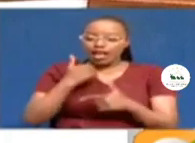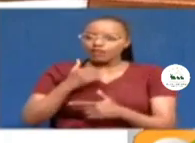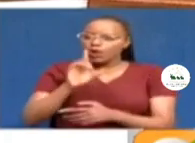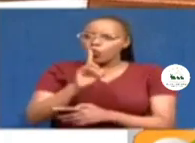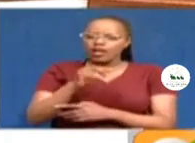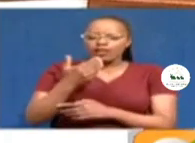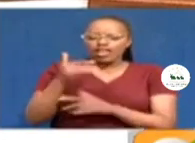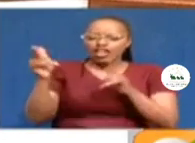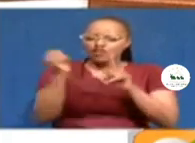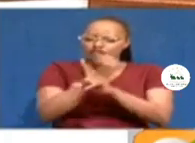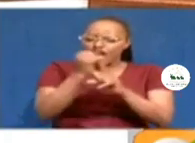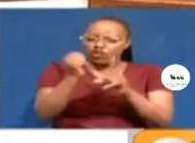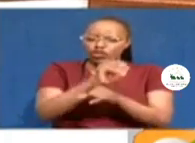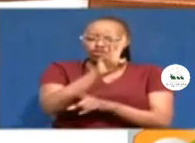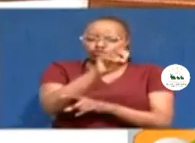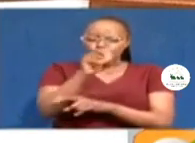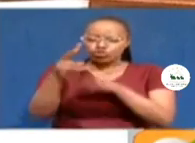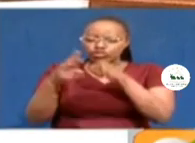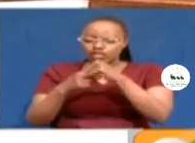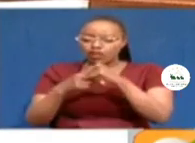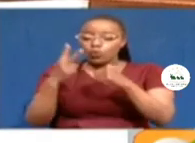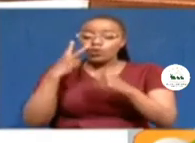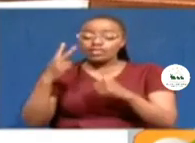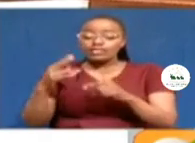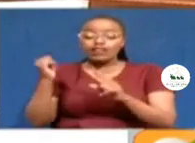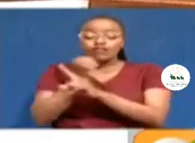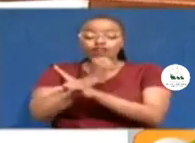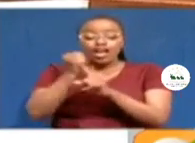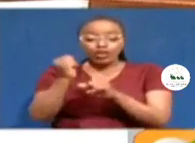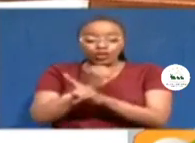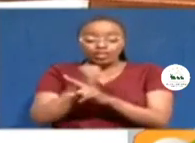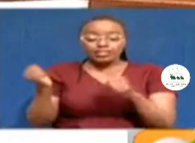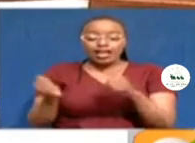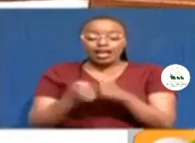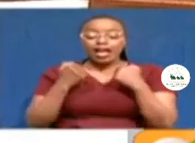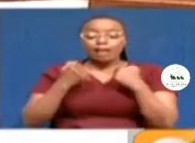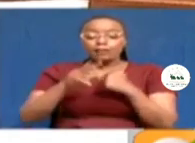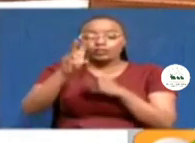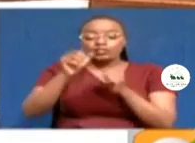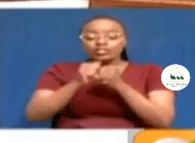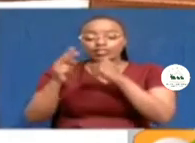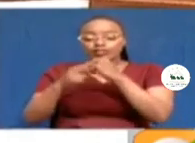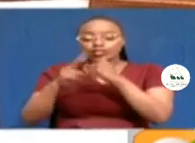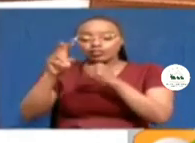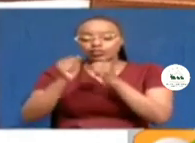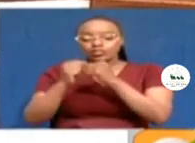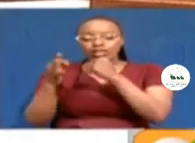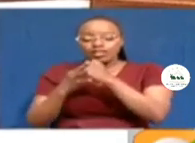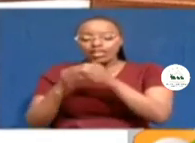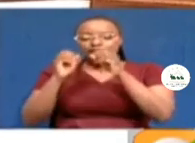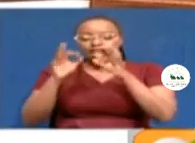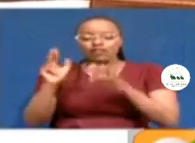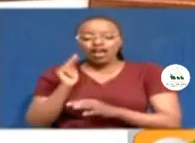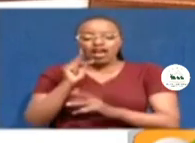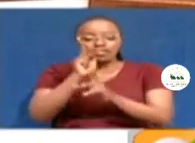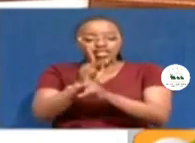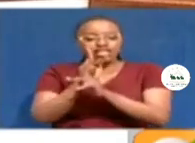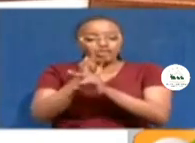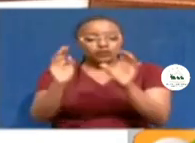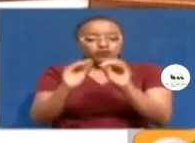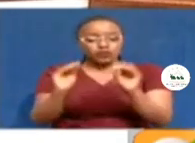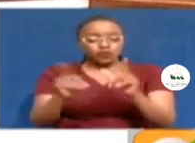year 2007. We saw throats cut in the year 2017, 2018, and if we are not